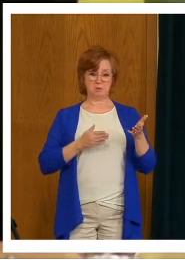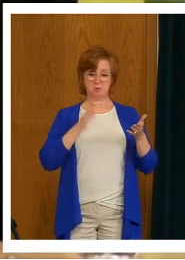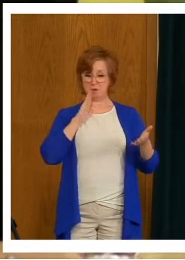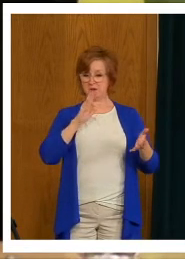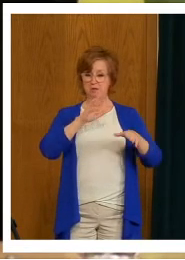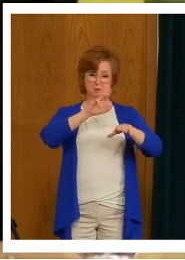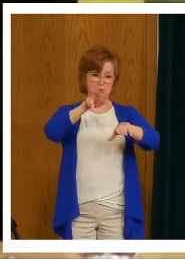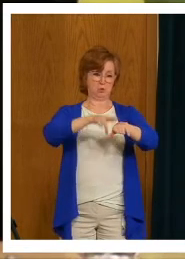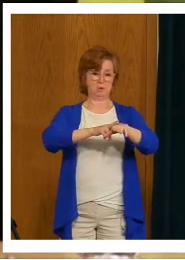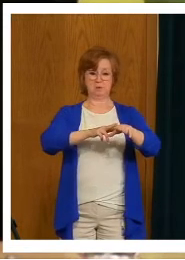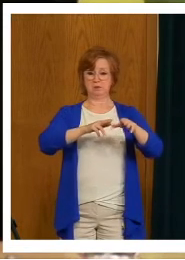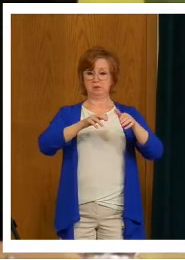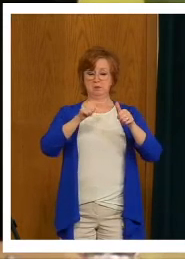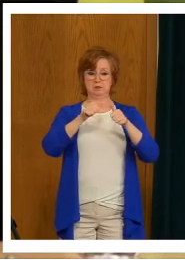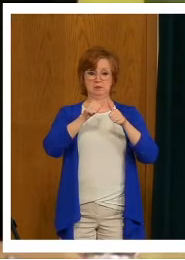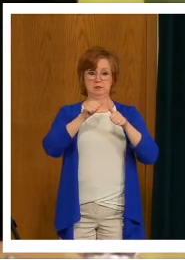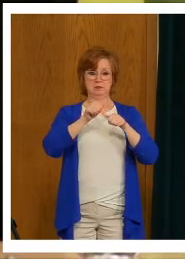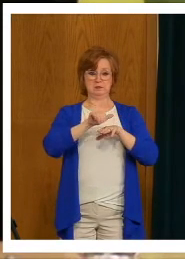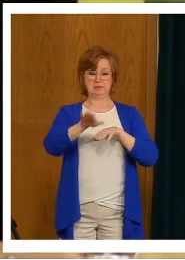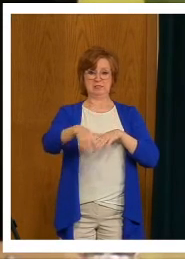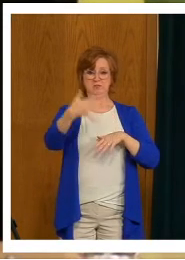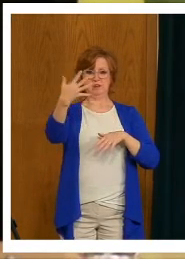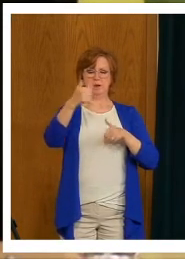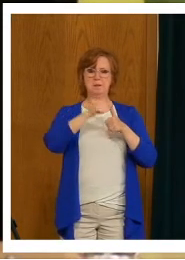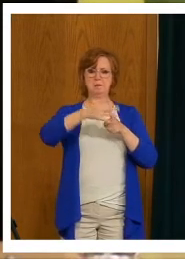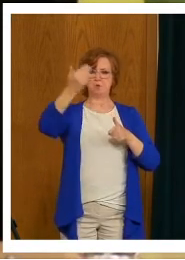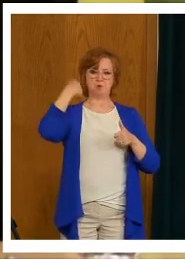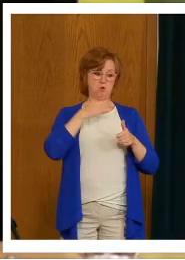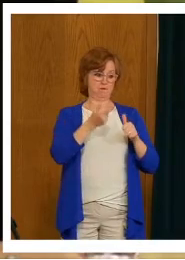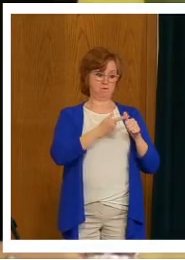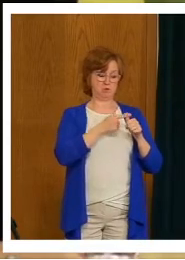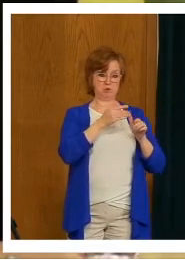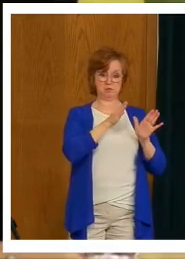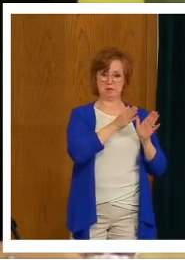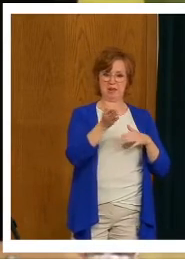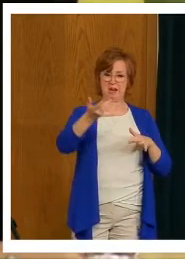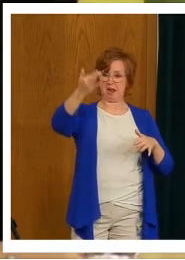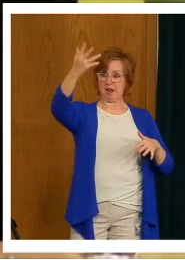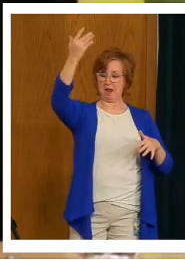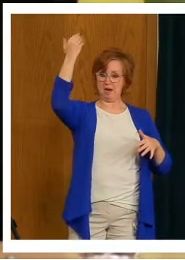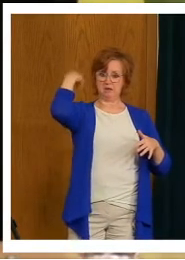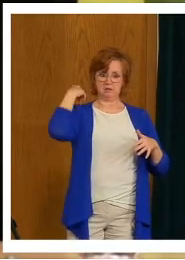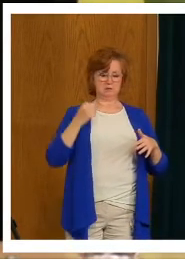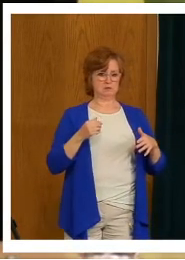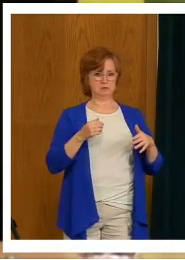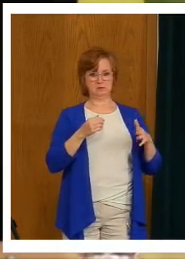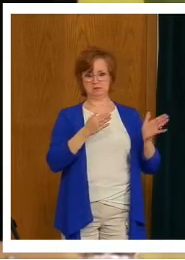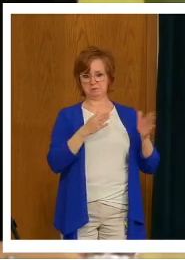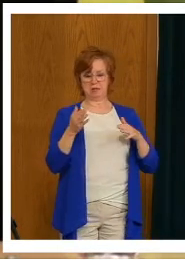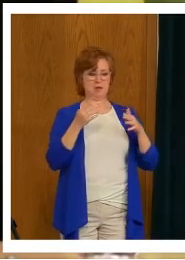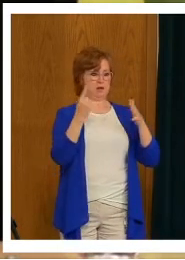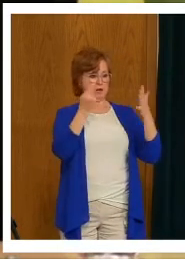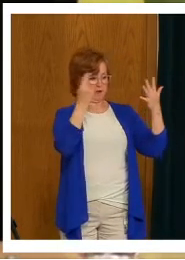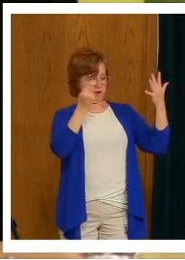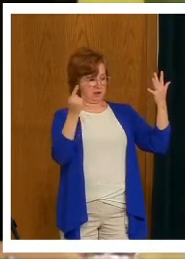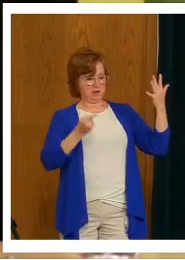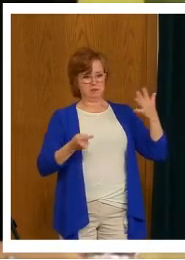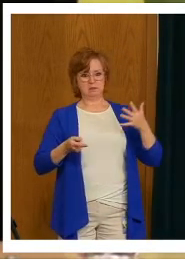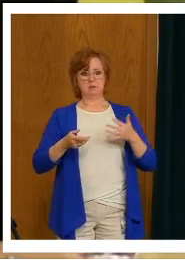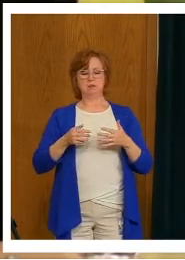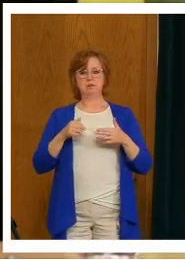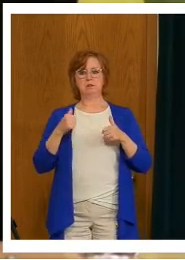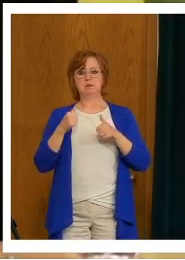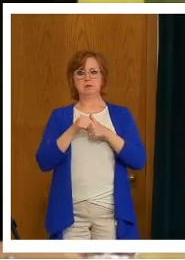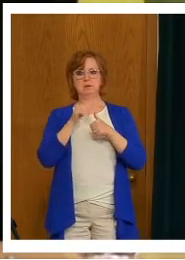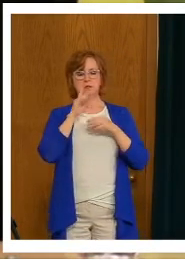the first plan. That's what. There's 3 phases in the plan. No, I'm talking about the first plan was stage 5 because that talked about the social distancing, that talked about the large